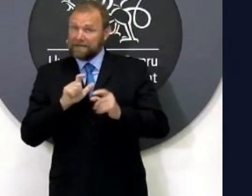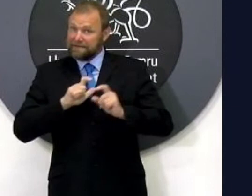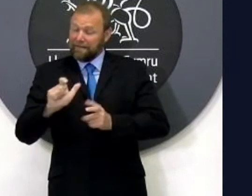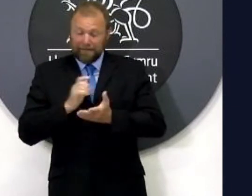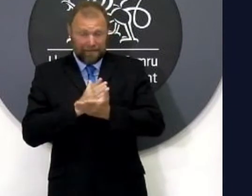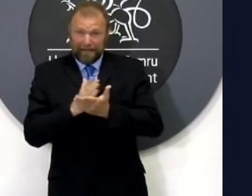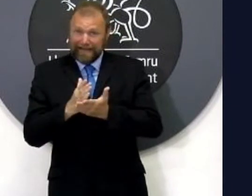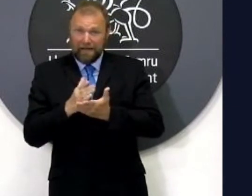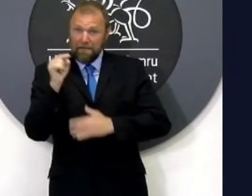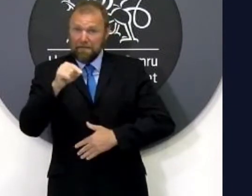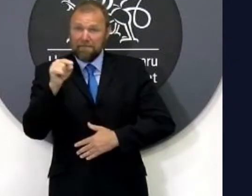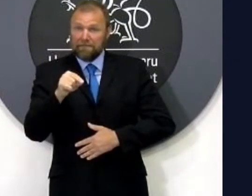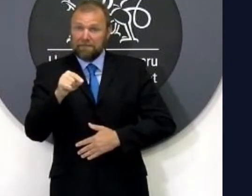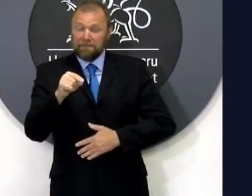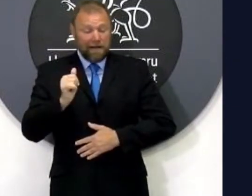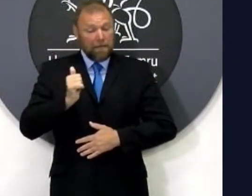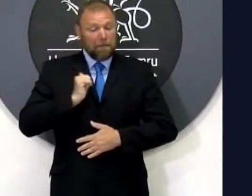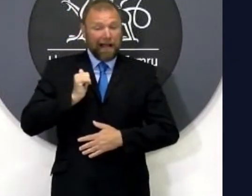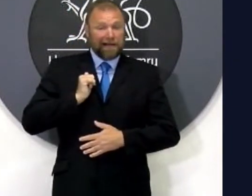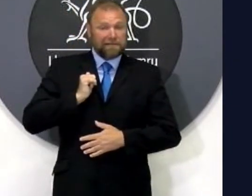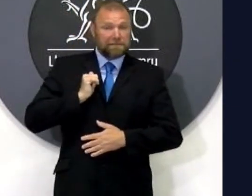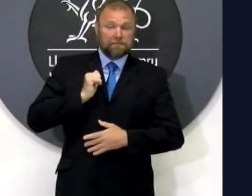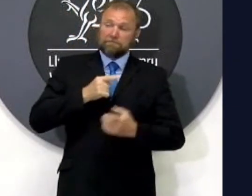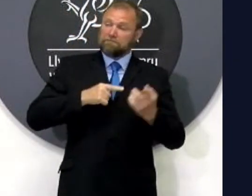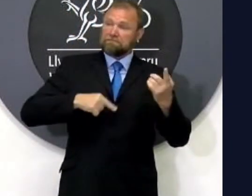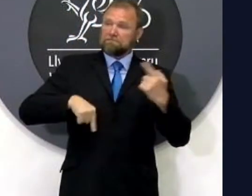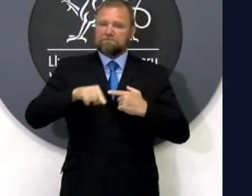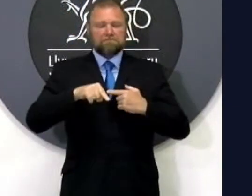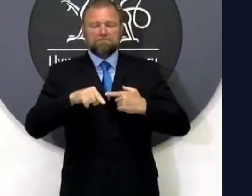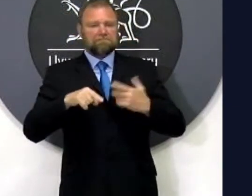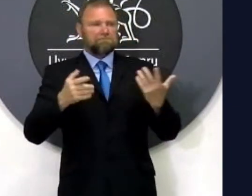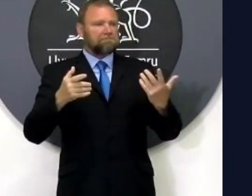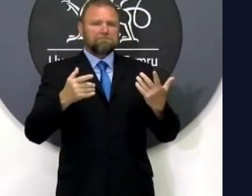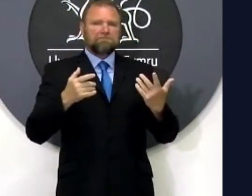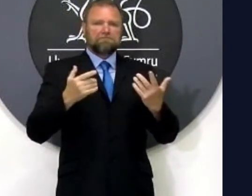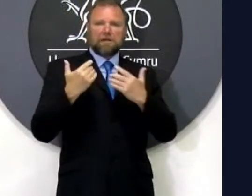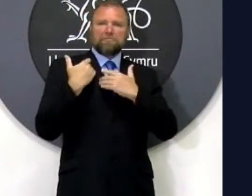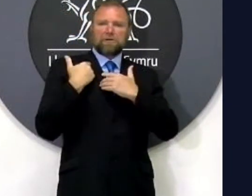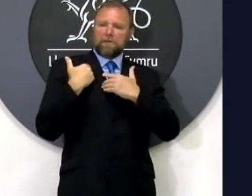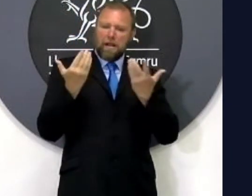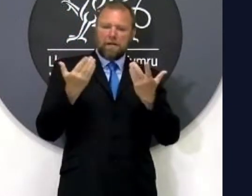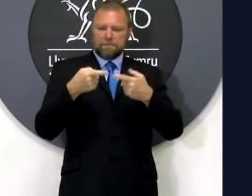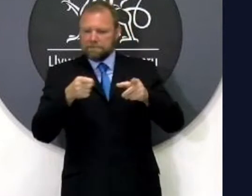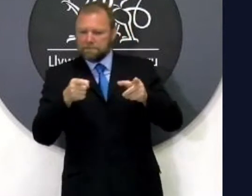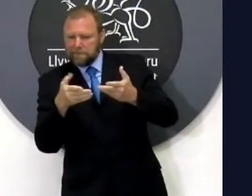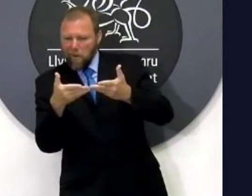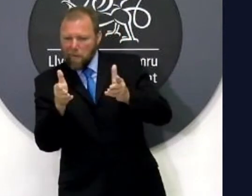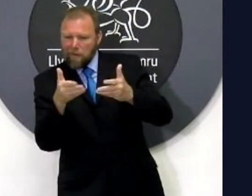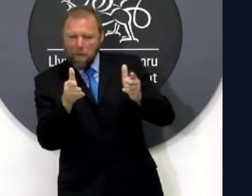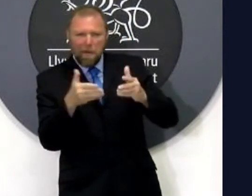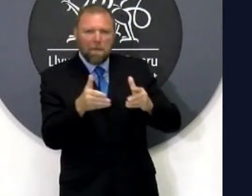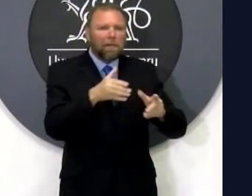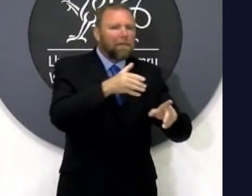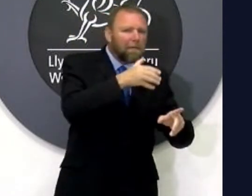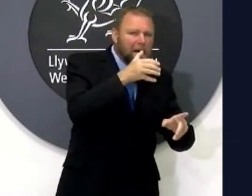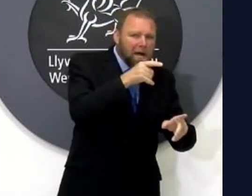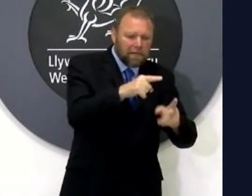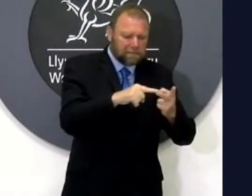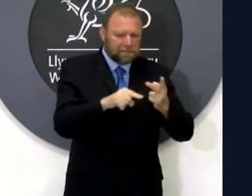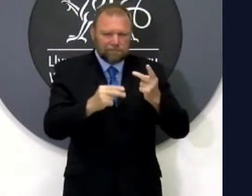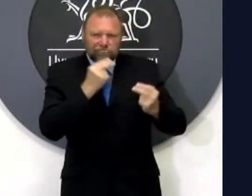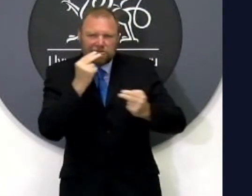We'd expect those people who are responsible for opening up our pubs, our restaurants,